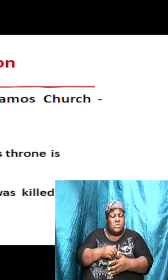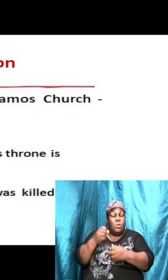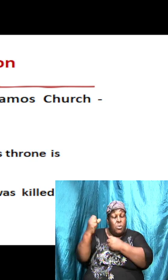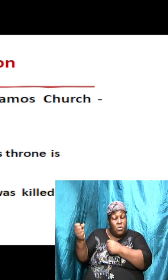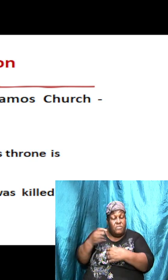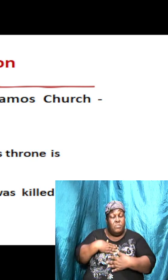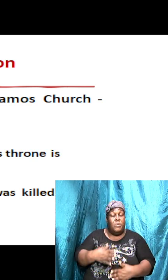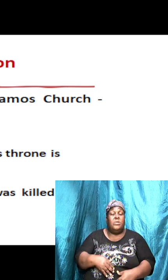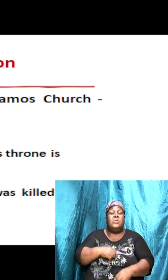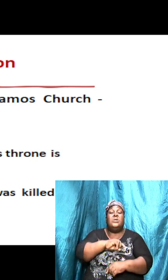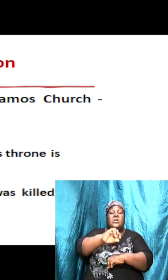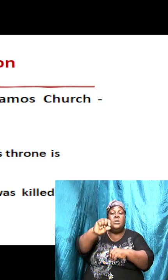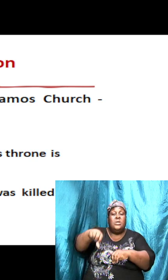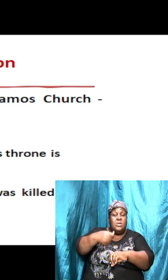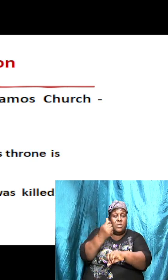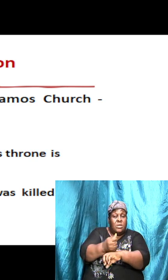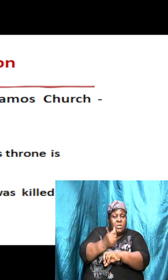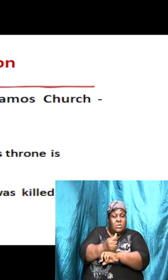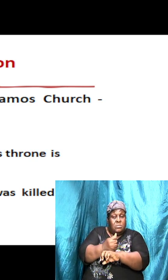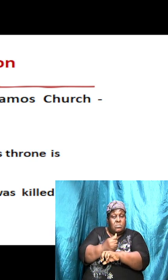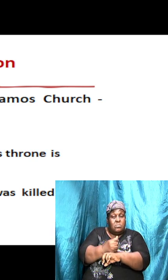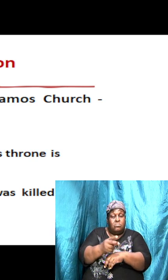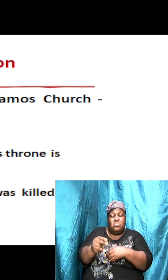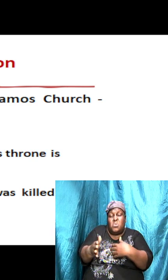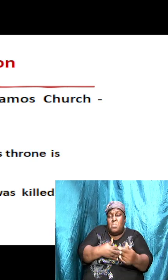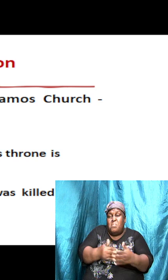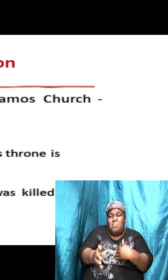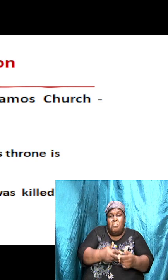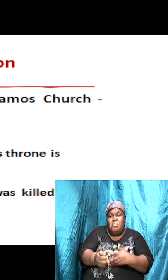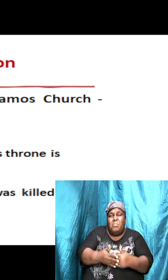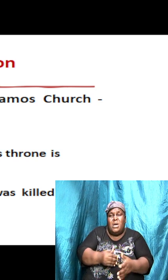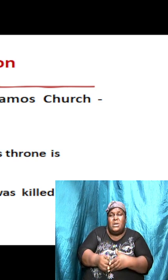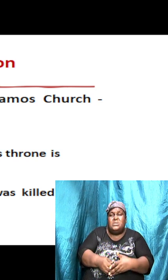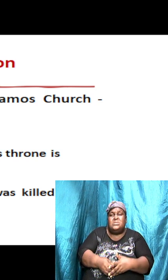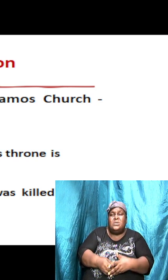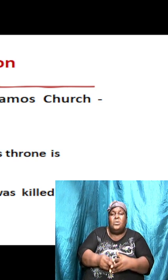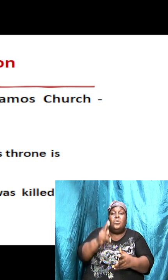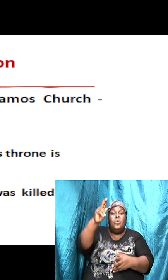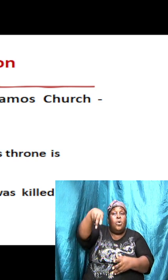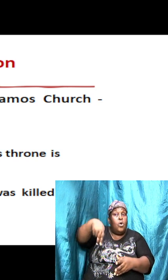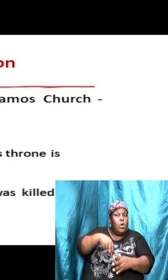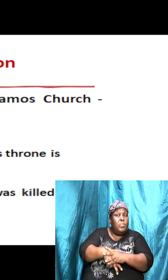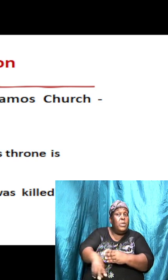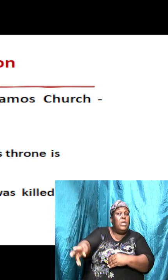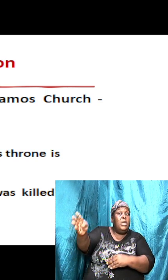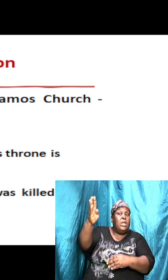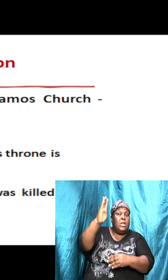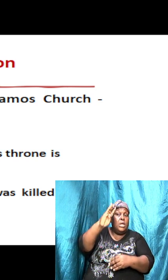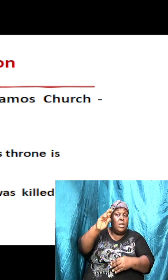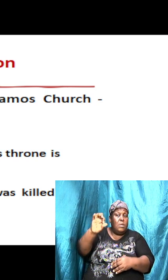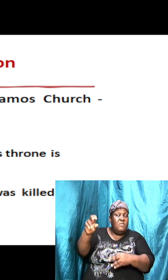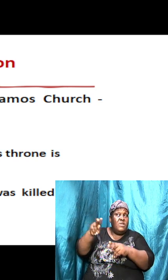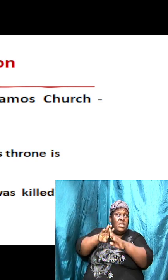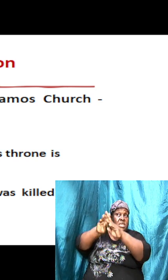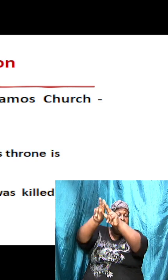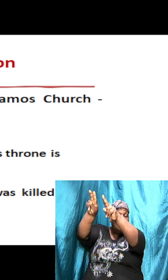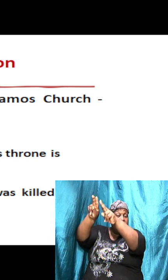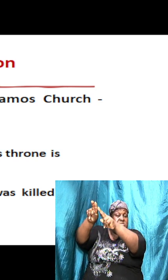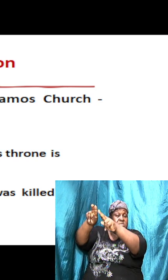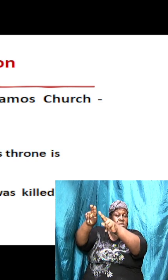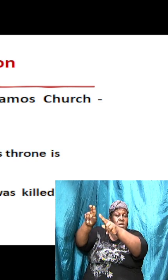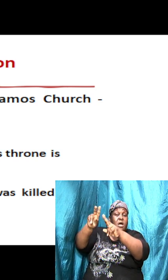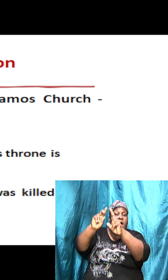is established, it is established. It don't matter if it is up in Beverly Hills or it is down